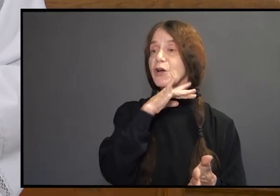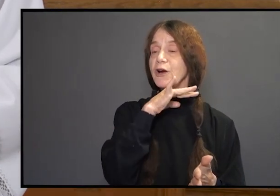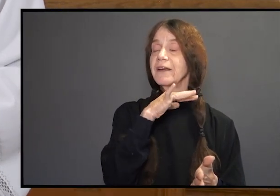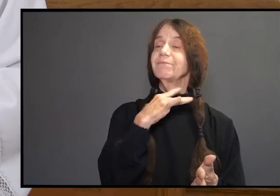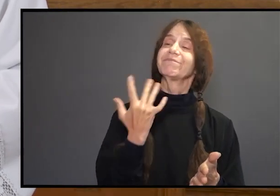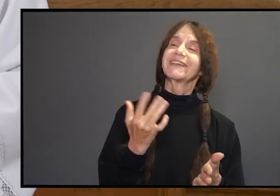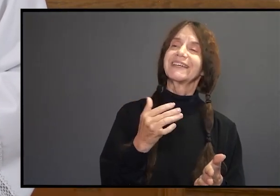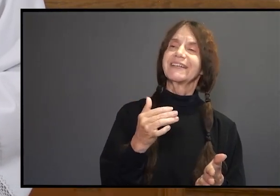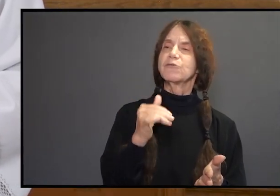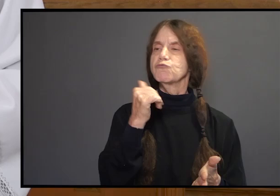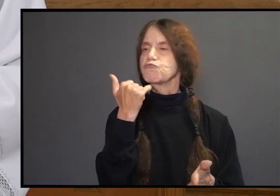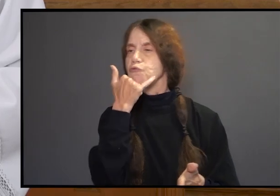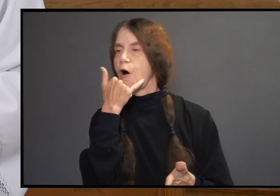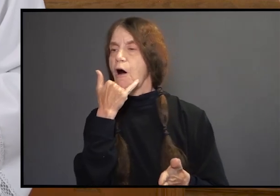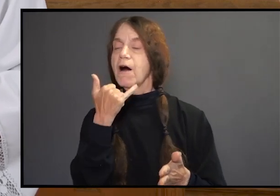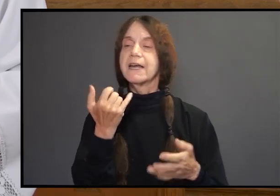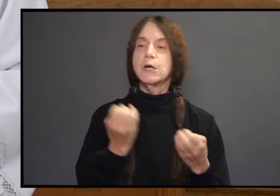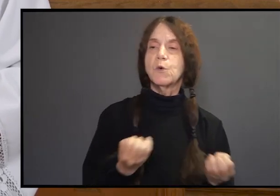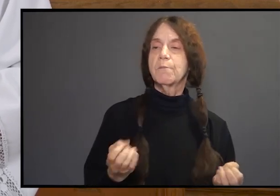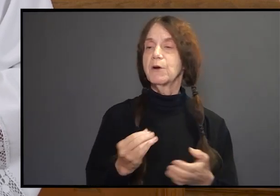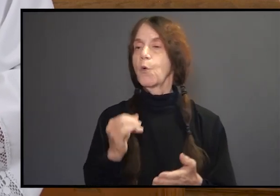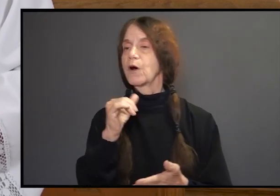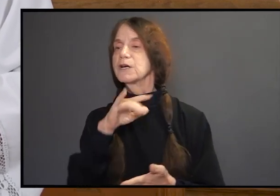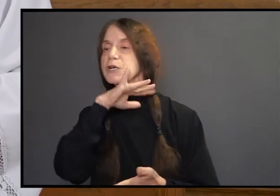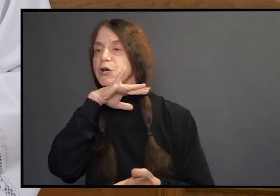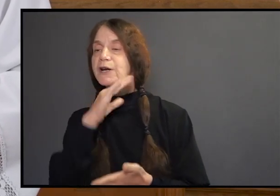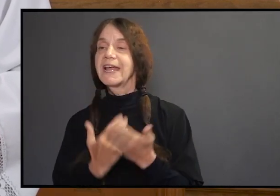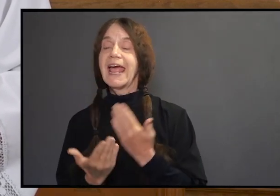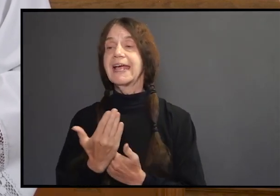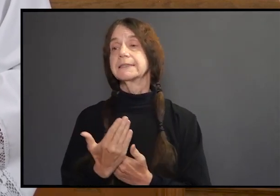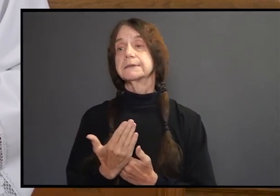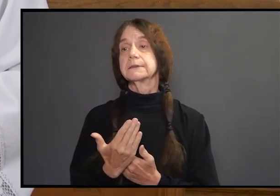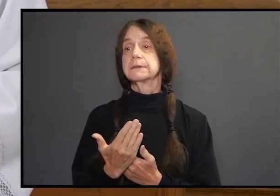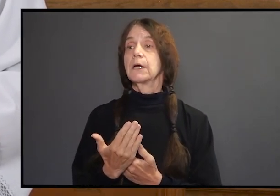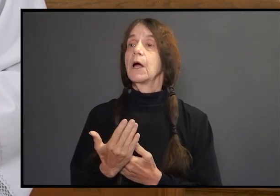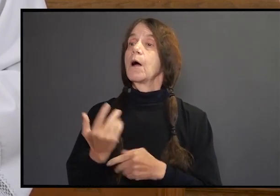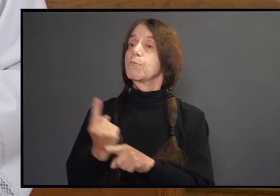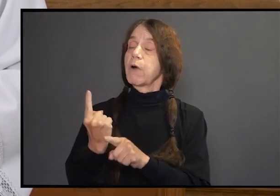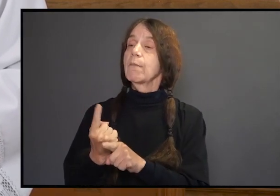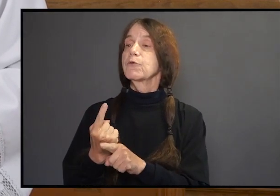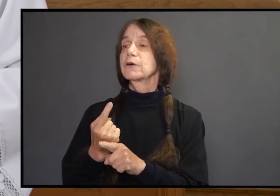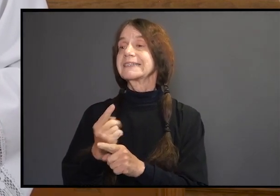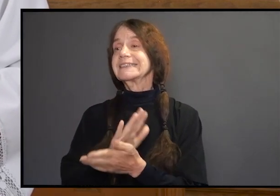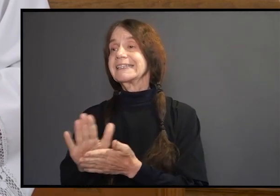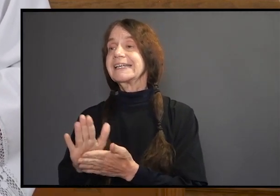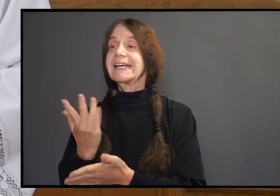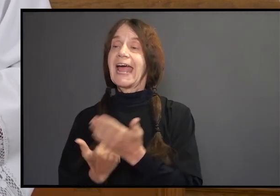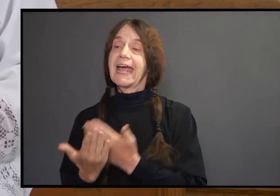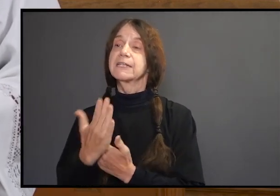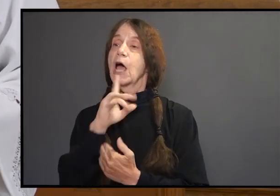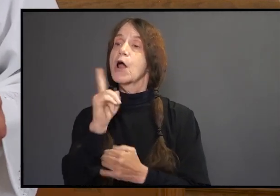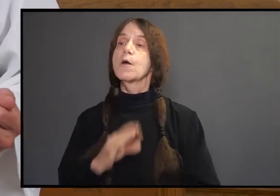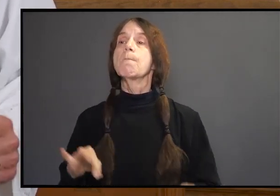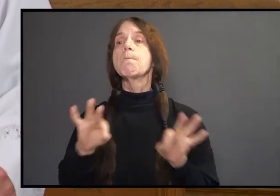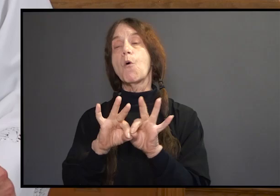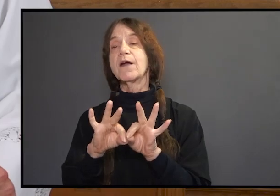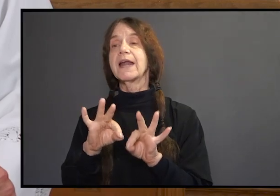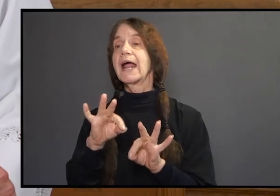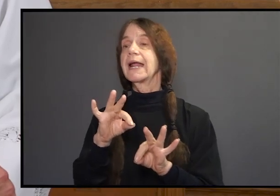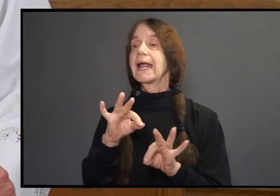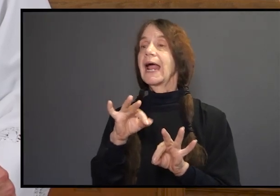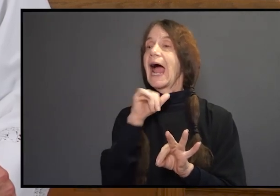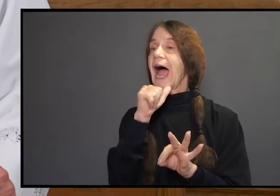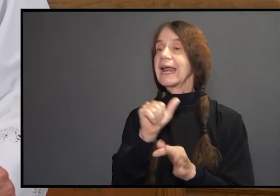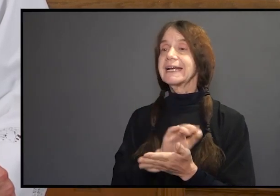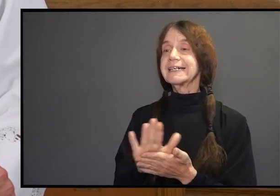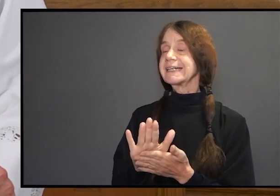Proper washing and handling are critical when dealing with food that is distributed to many places. Unclean hands